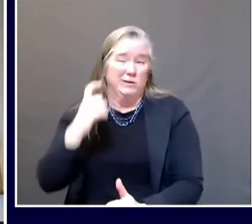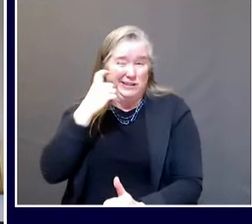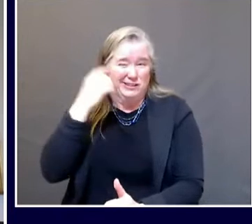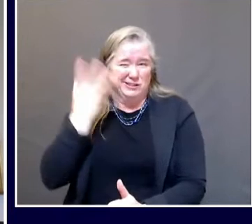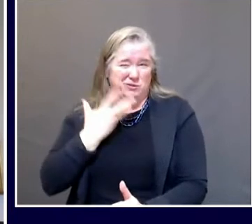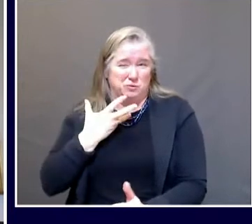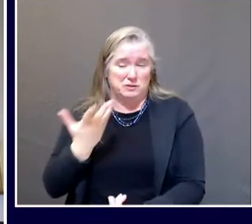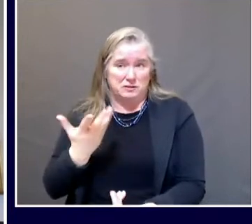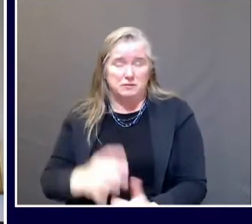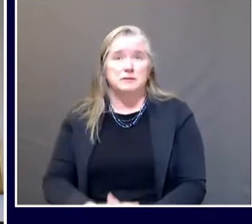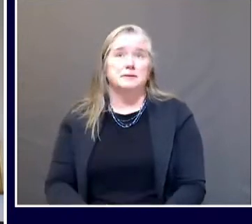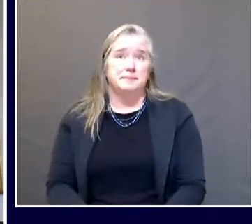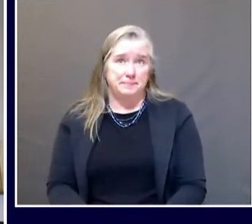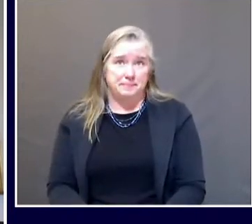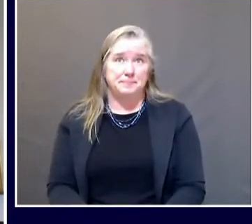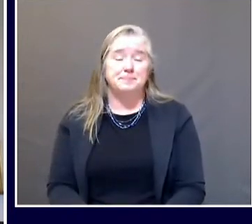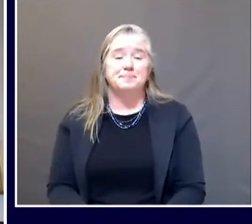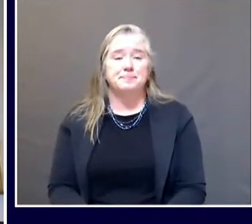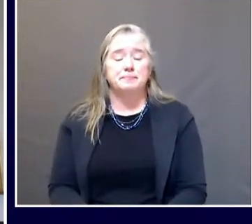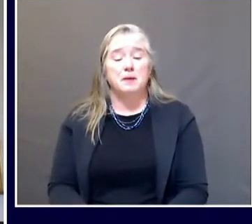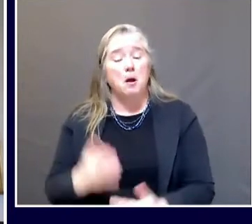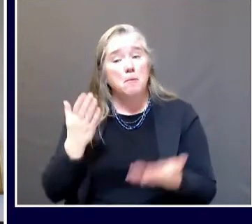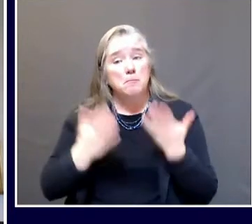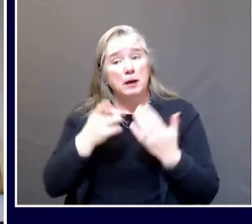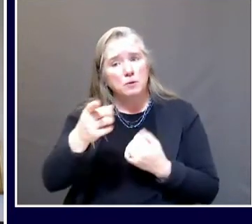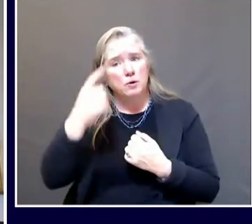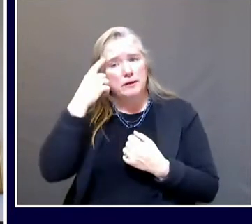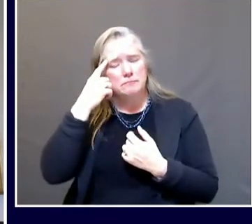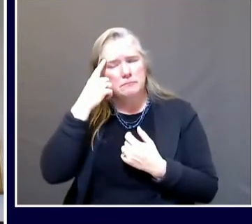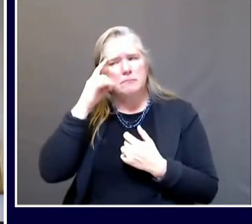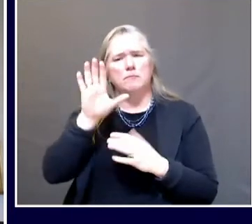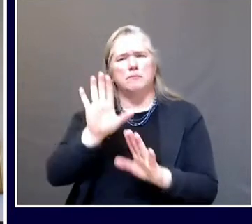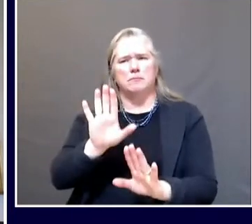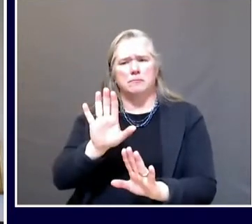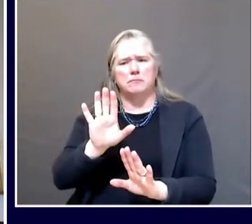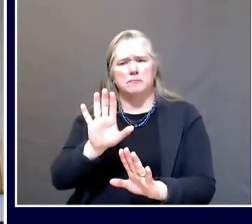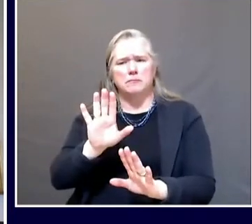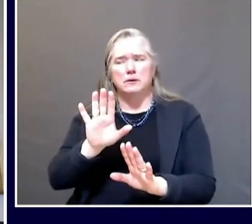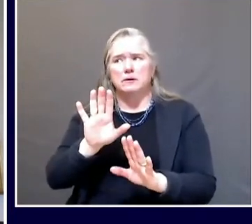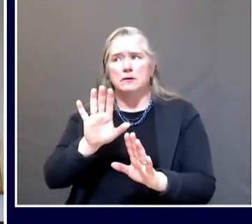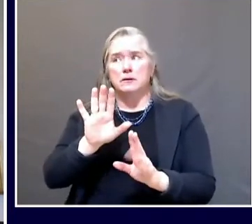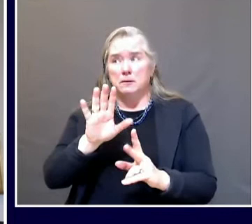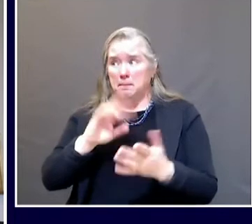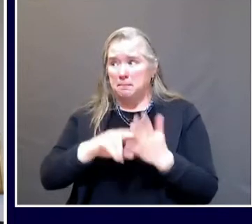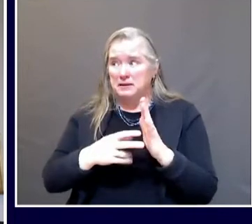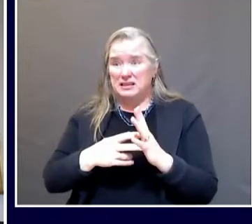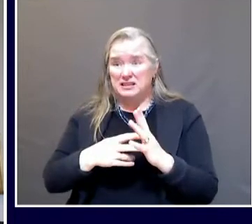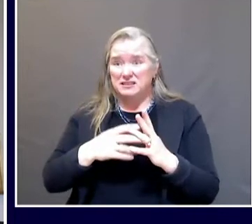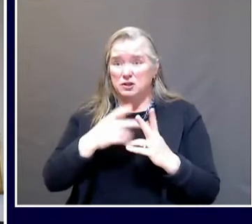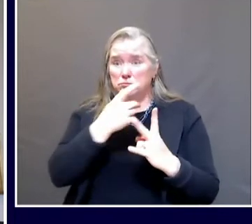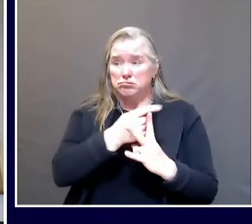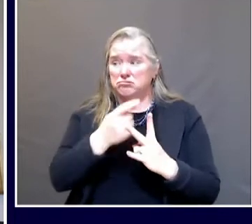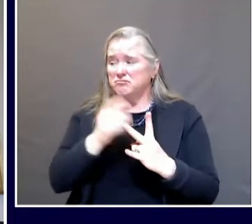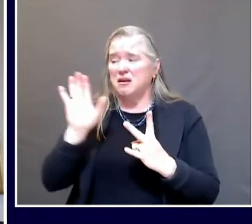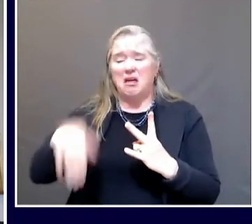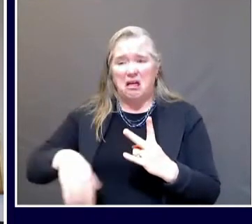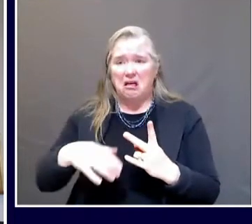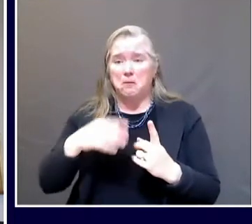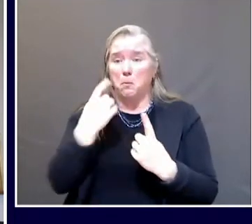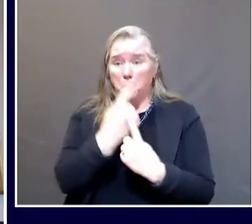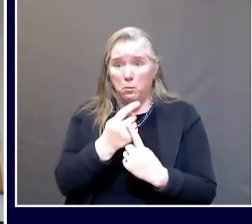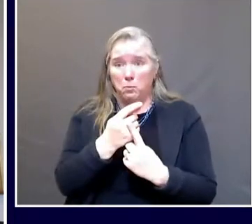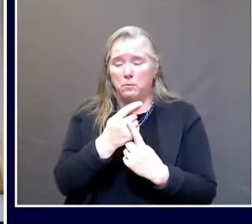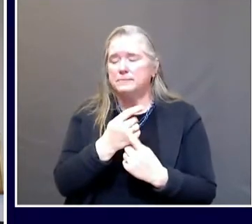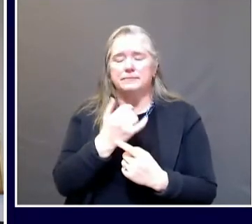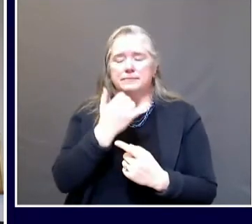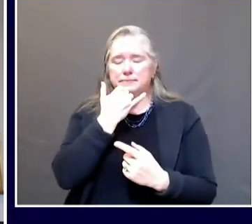The third question that may be on your mind is this going to change the number of doses that Maine can expect to receive